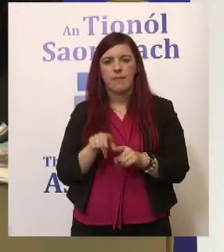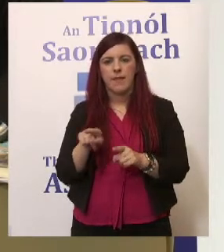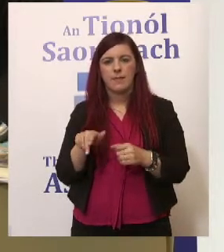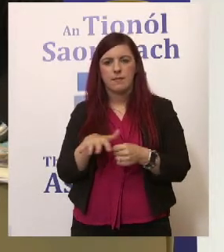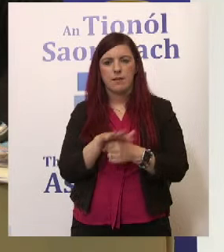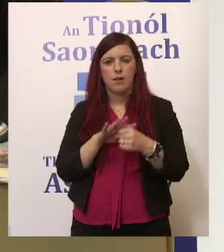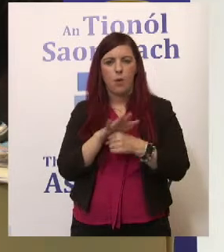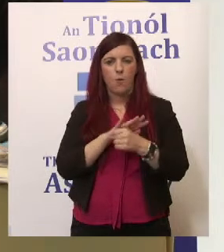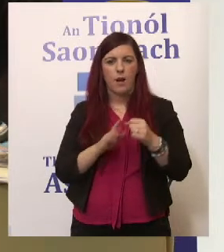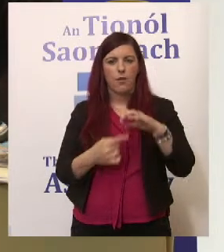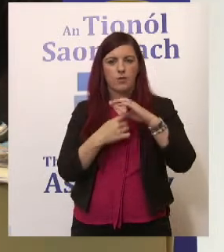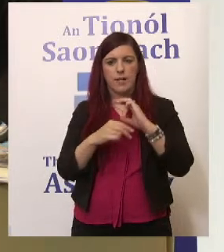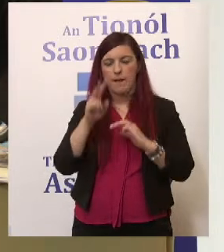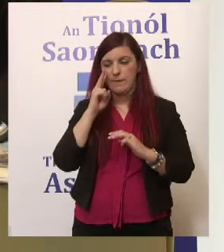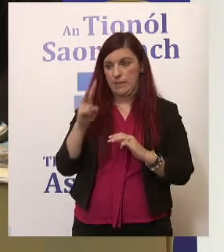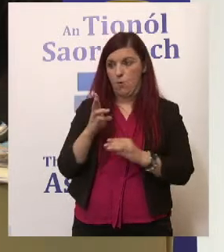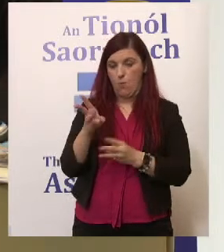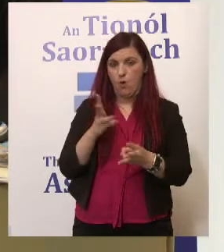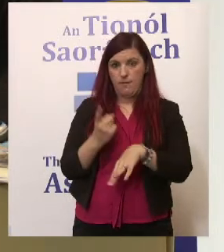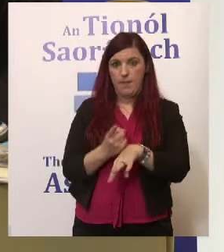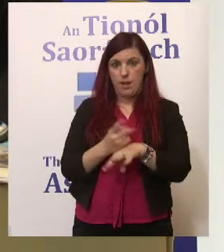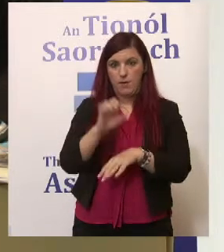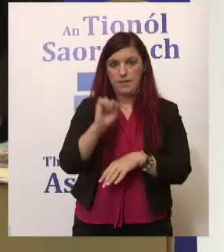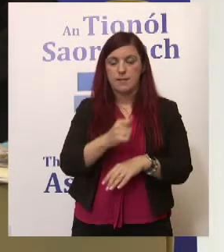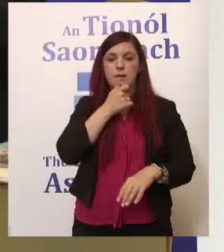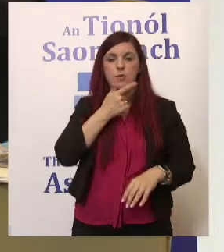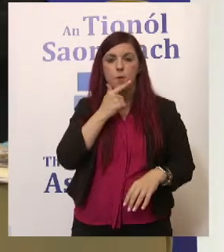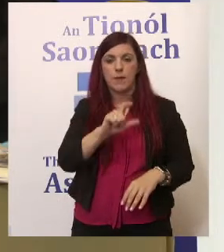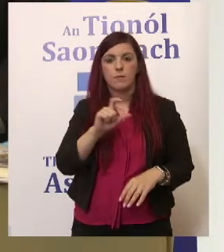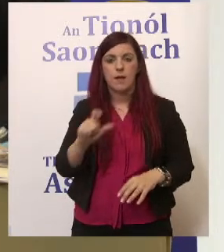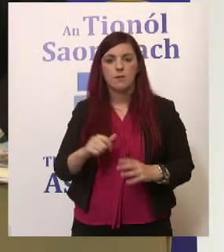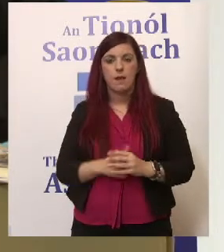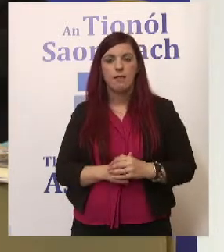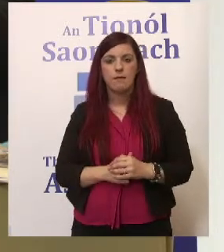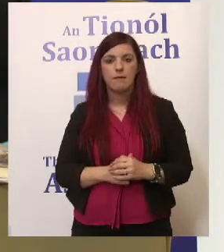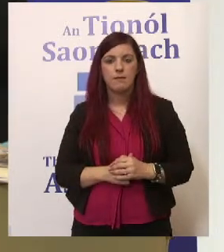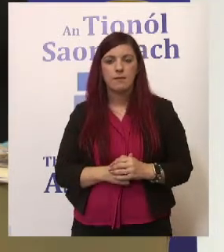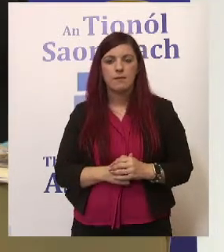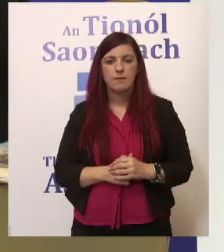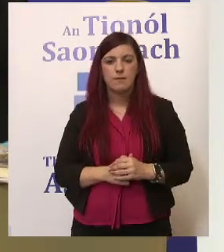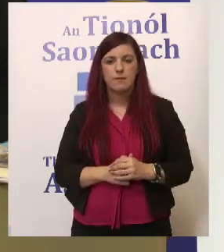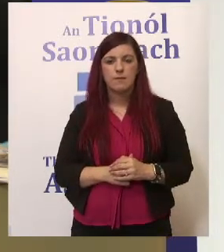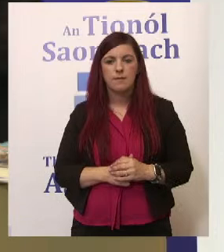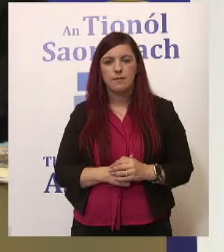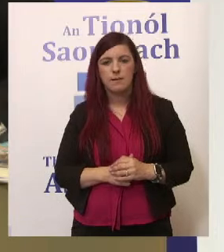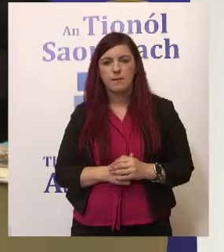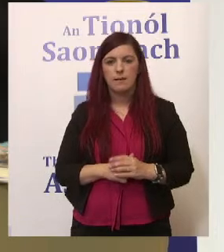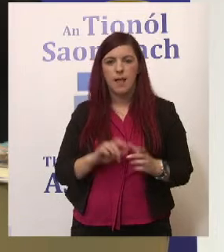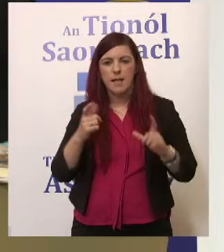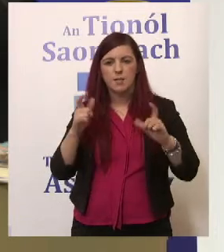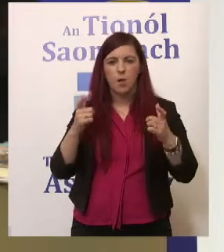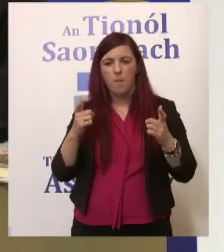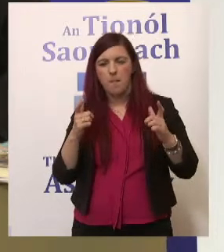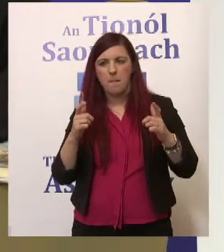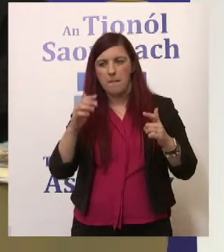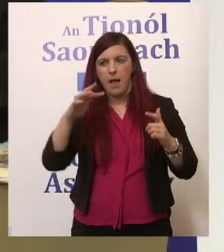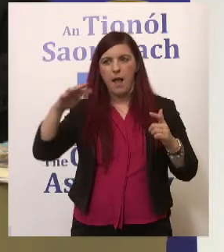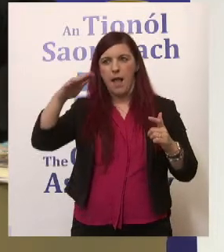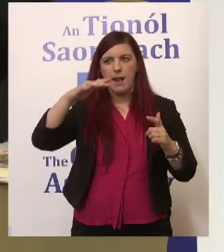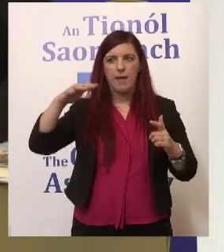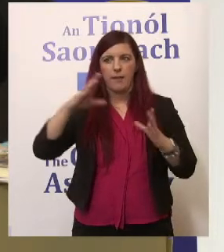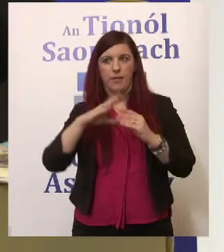and I've seen it pop in the post box about where we want our money spent, and on some very high level areas,